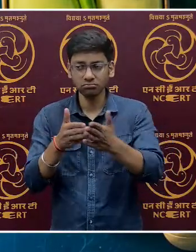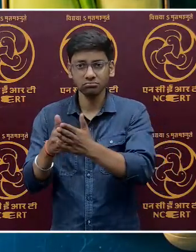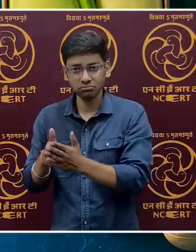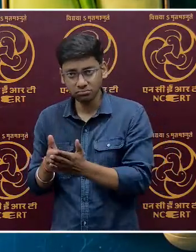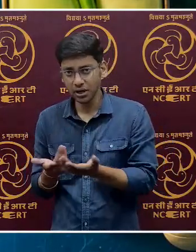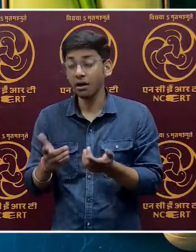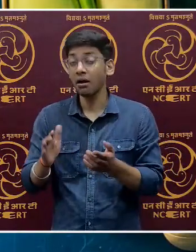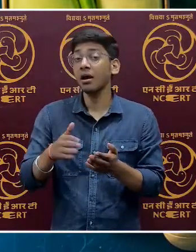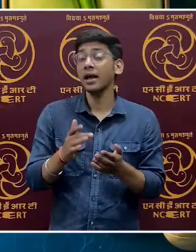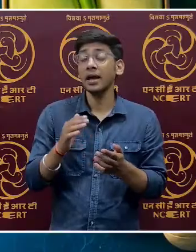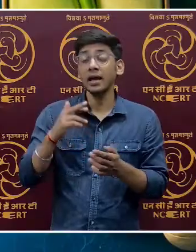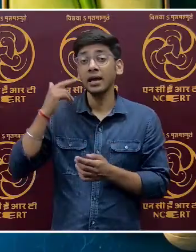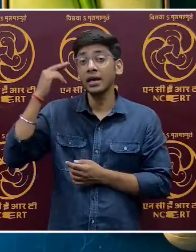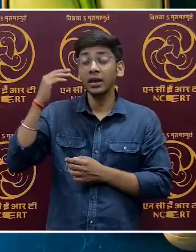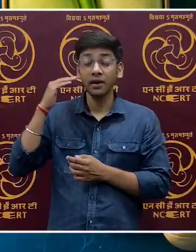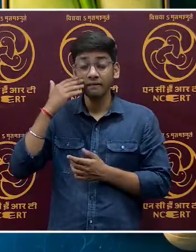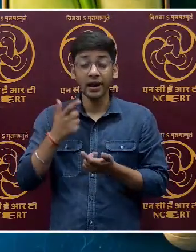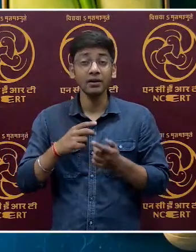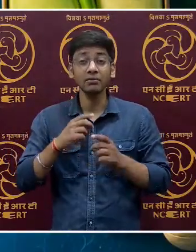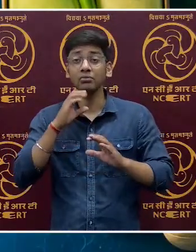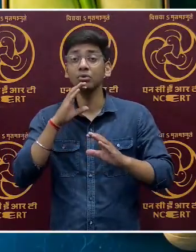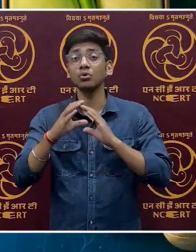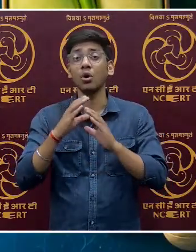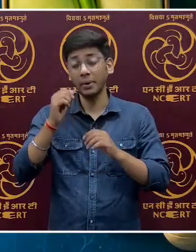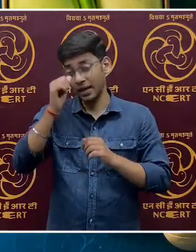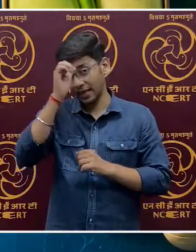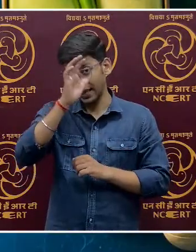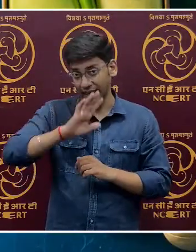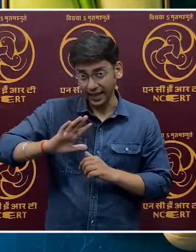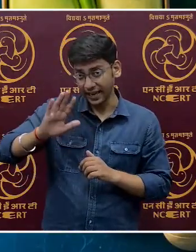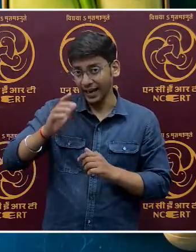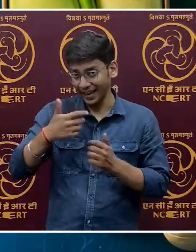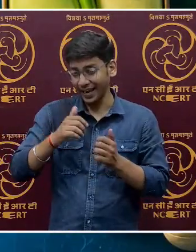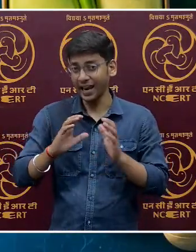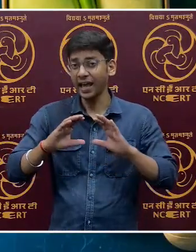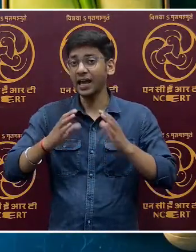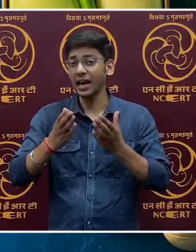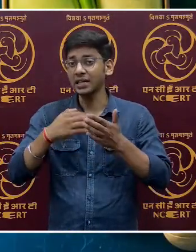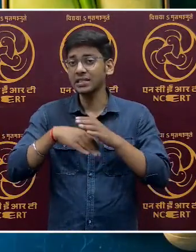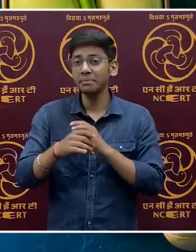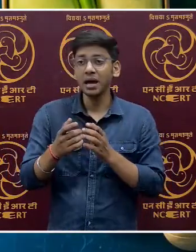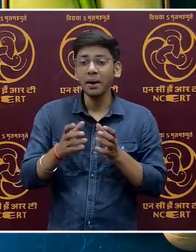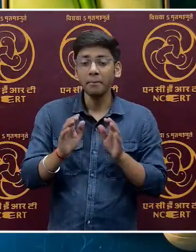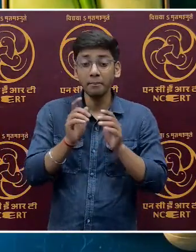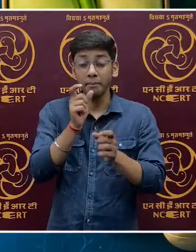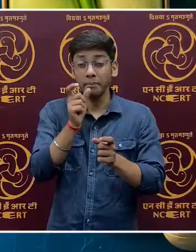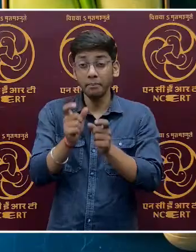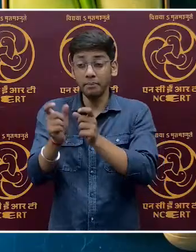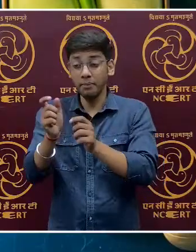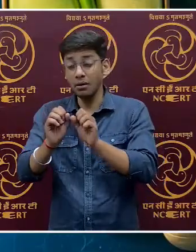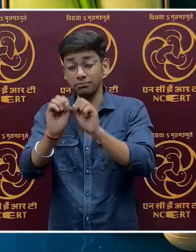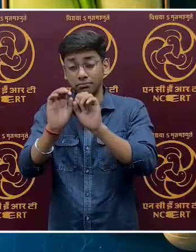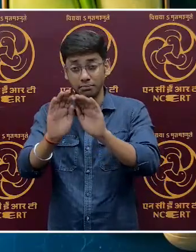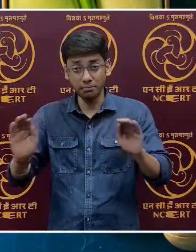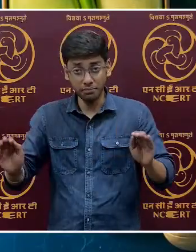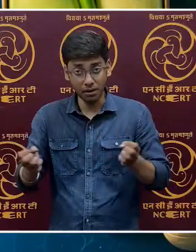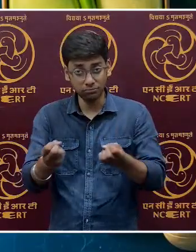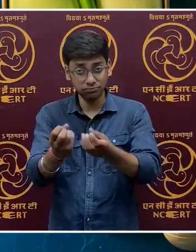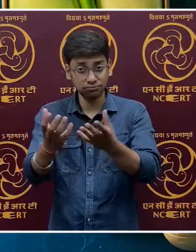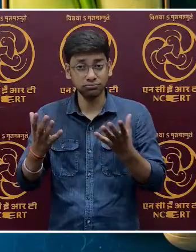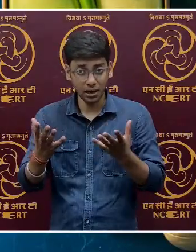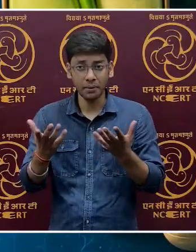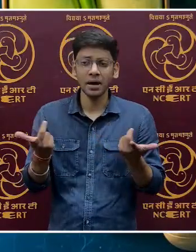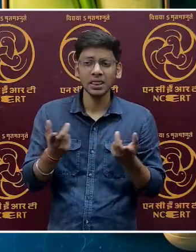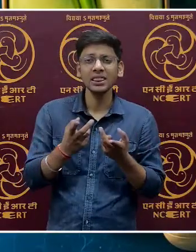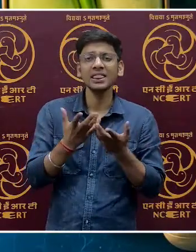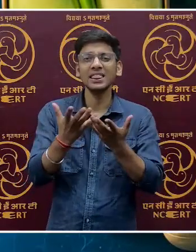come, specifically when we talk about the Indian classroom. We could have a strength issue, we could have issue of the